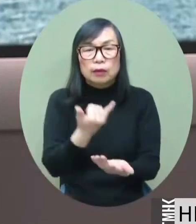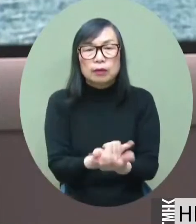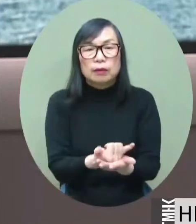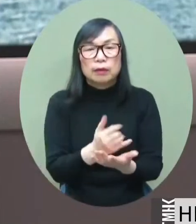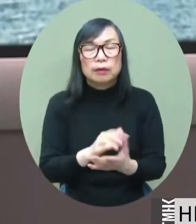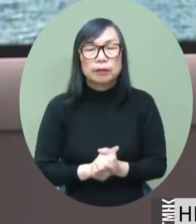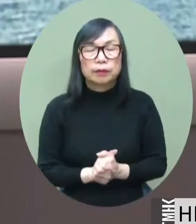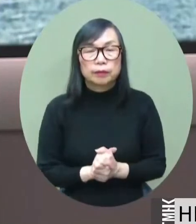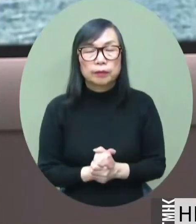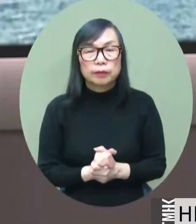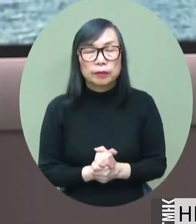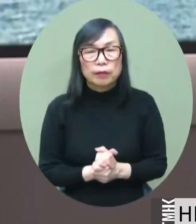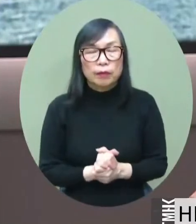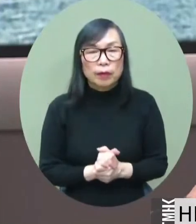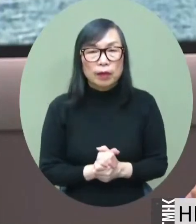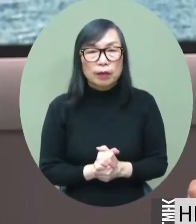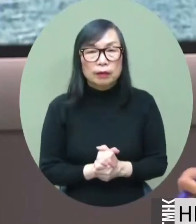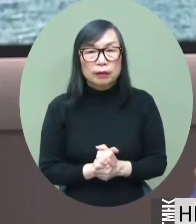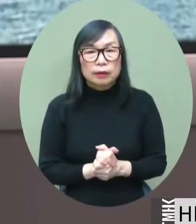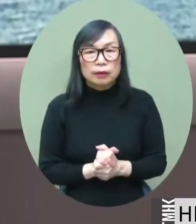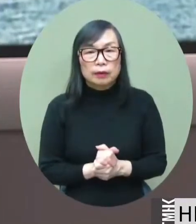passed away at the hospital.